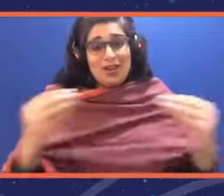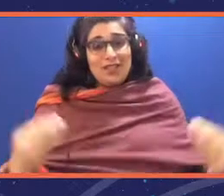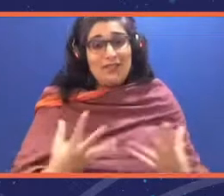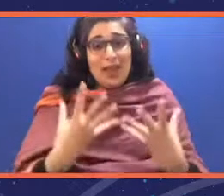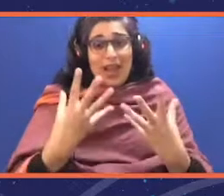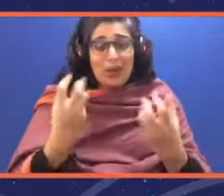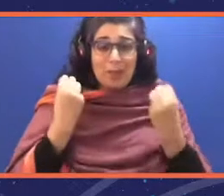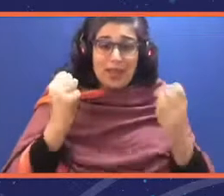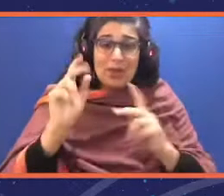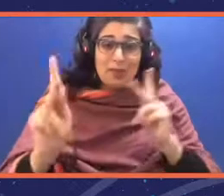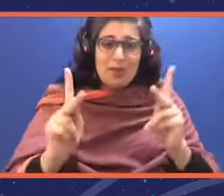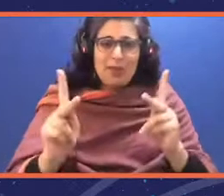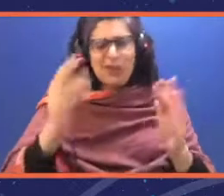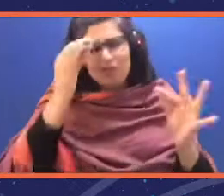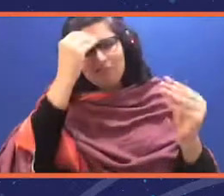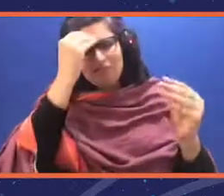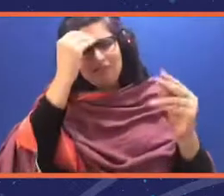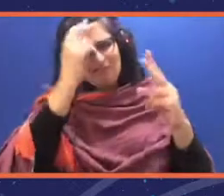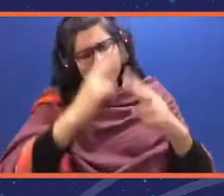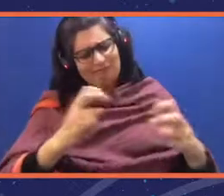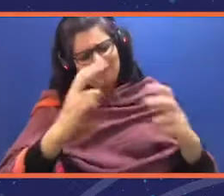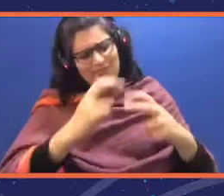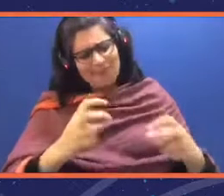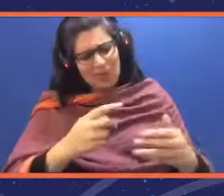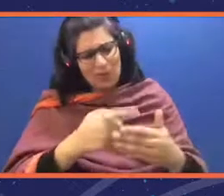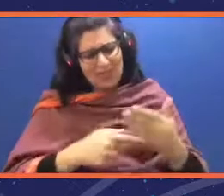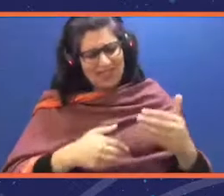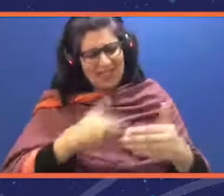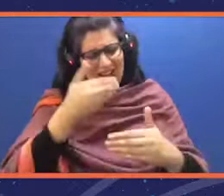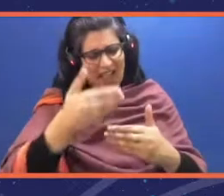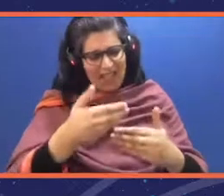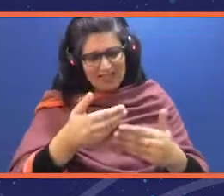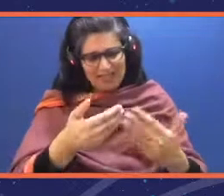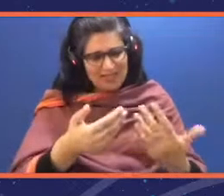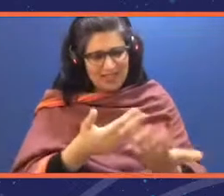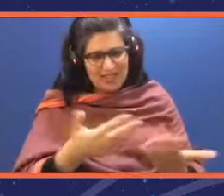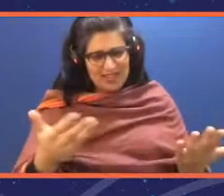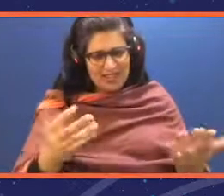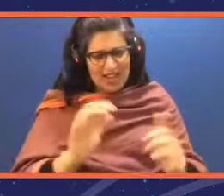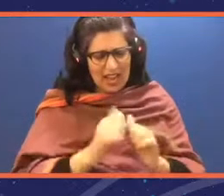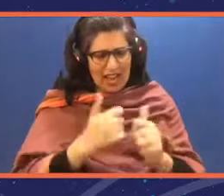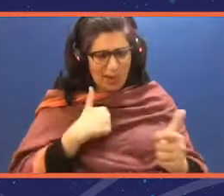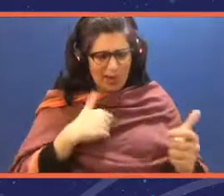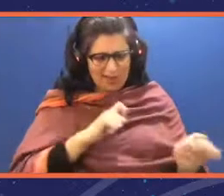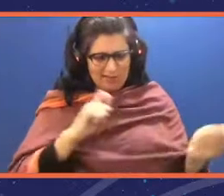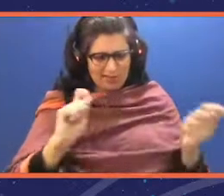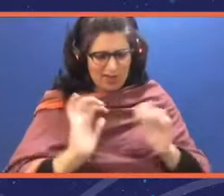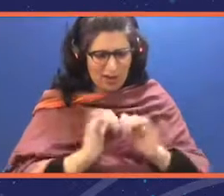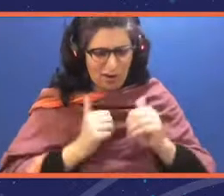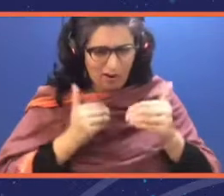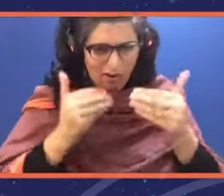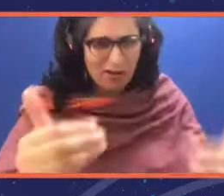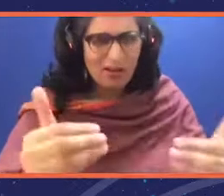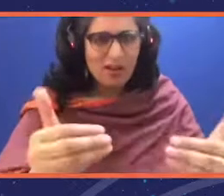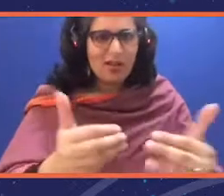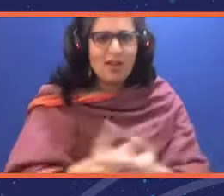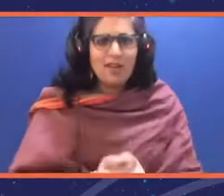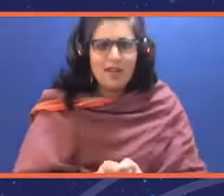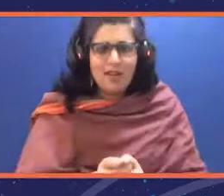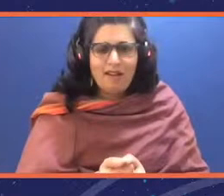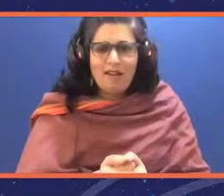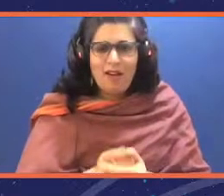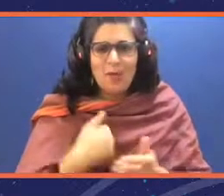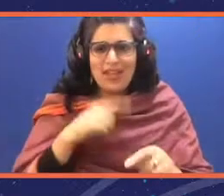who are figuring out what is their next move and how can they change the way they move forward, especially since we can't just